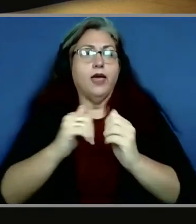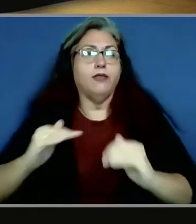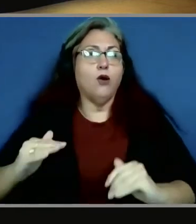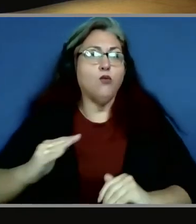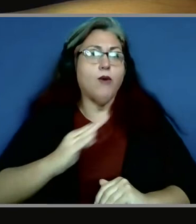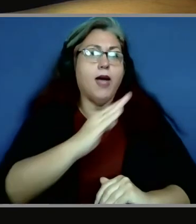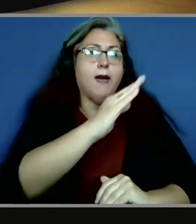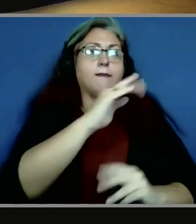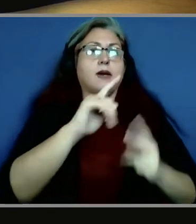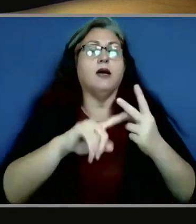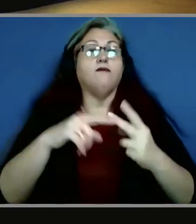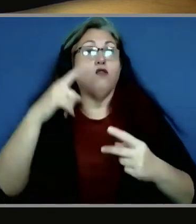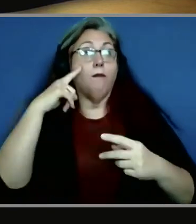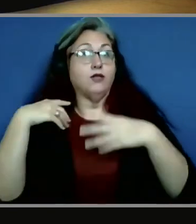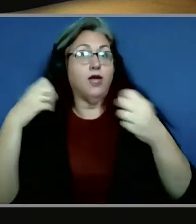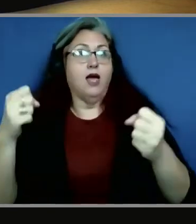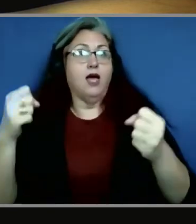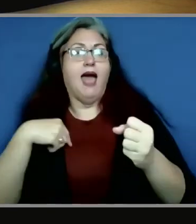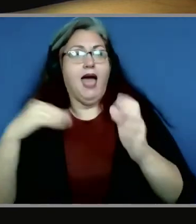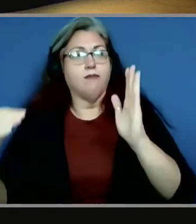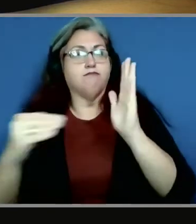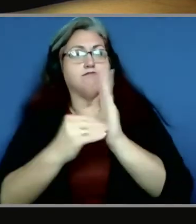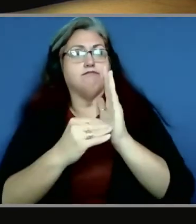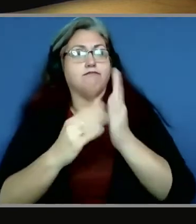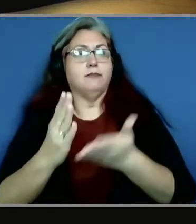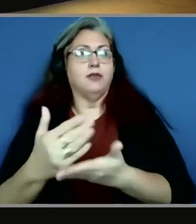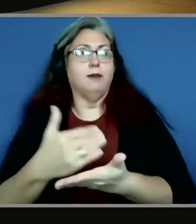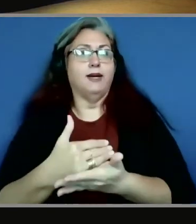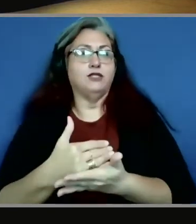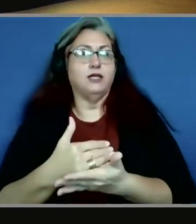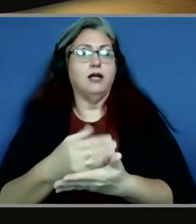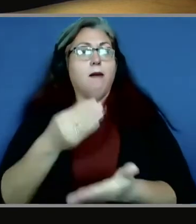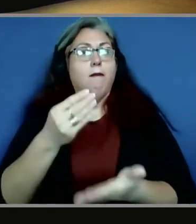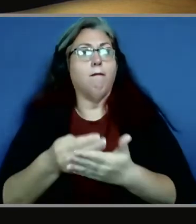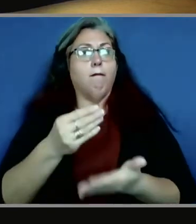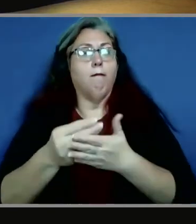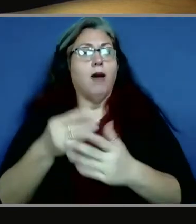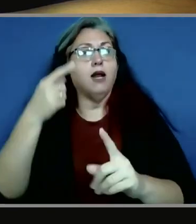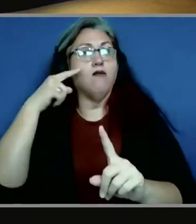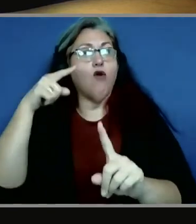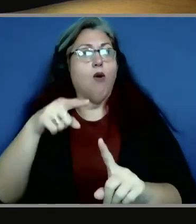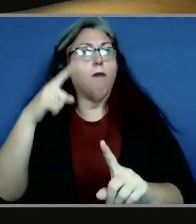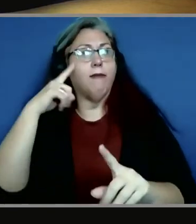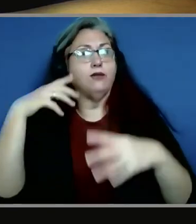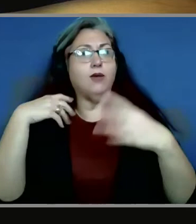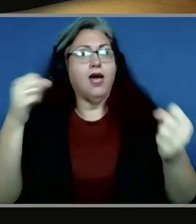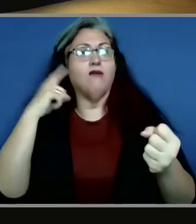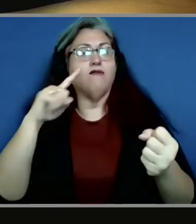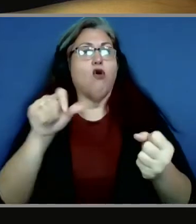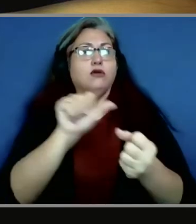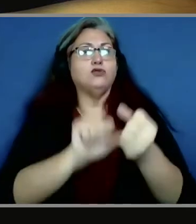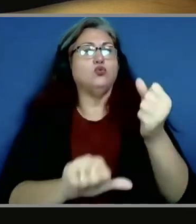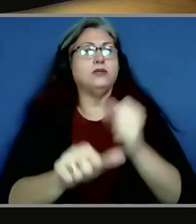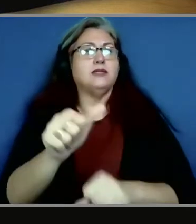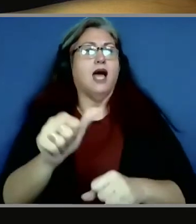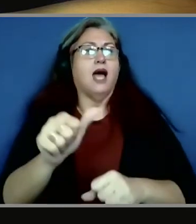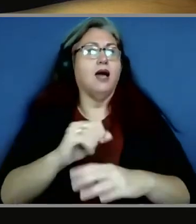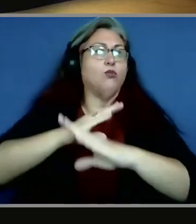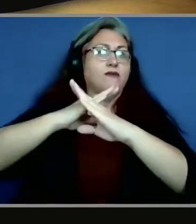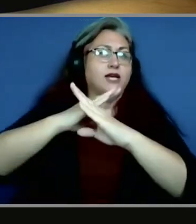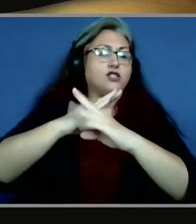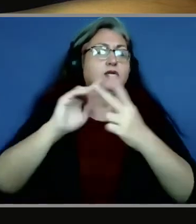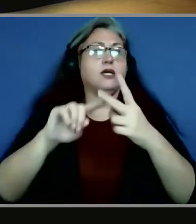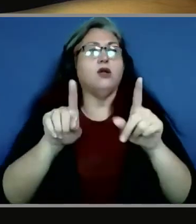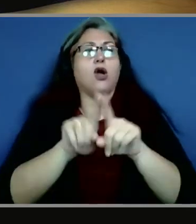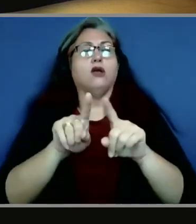health. I put into the budget funding for mental health for suicide prevention and created